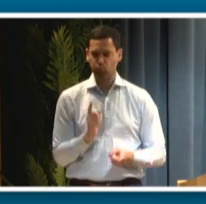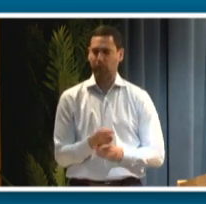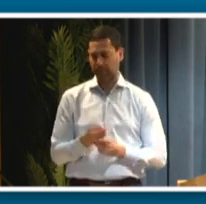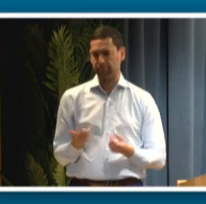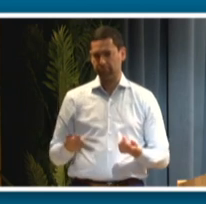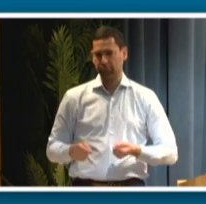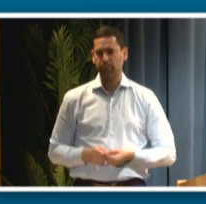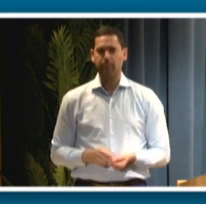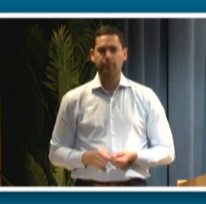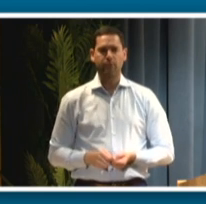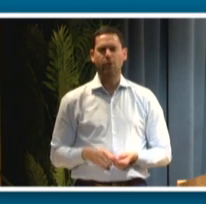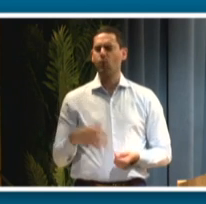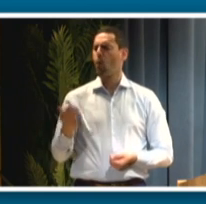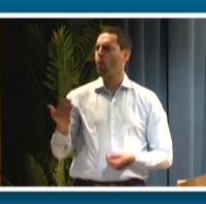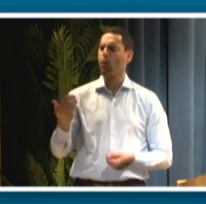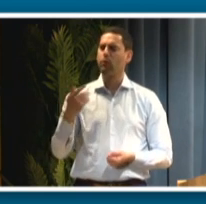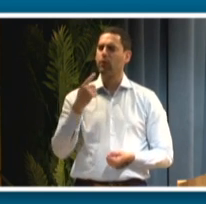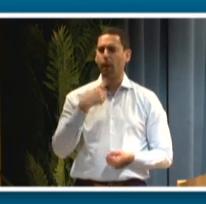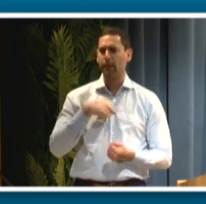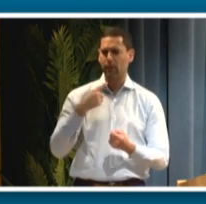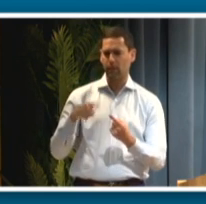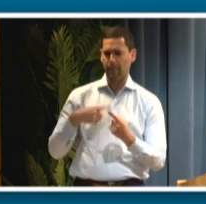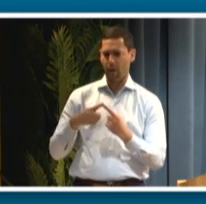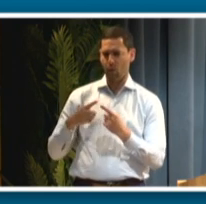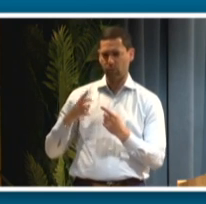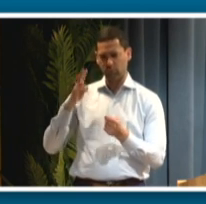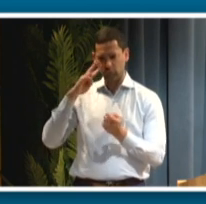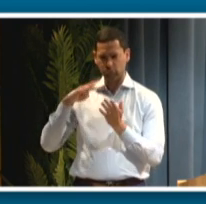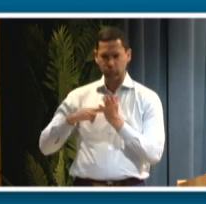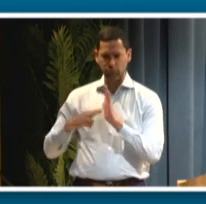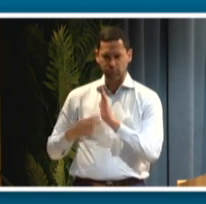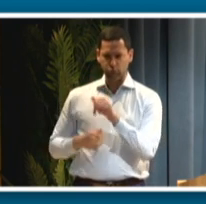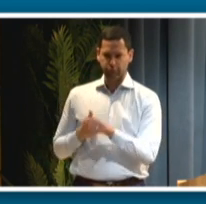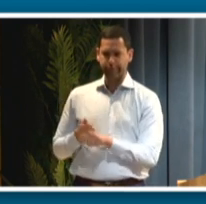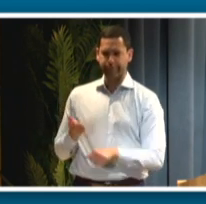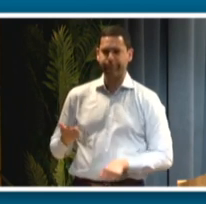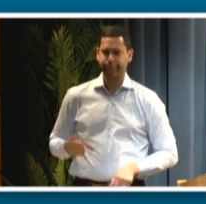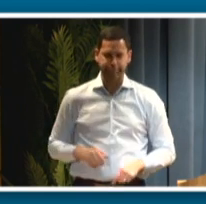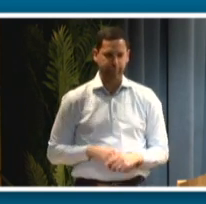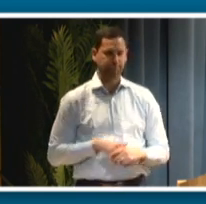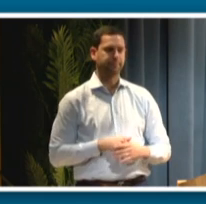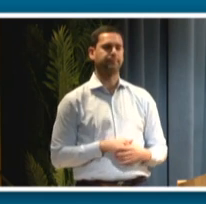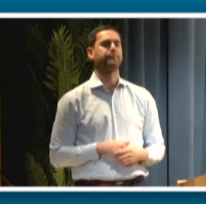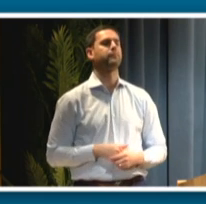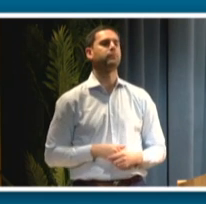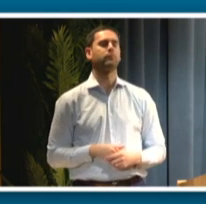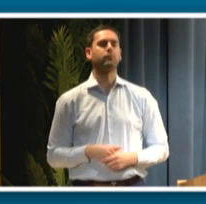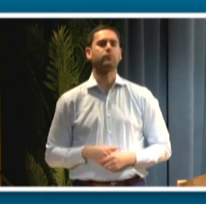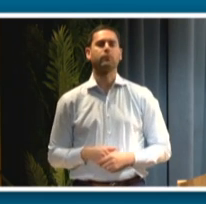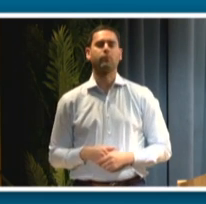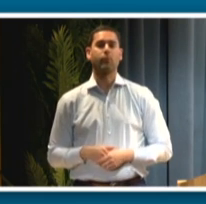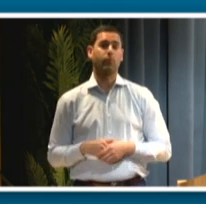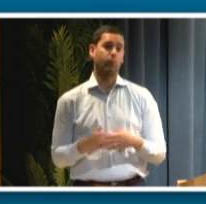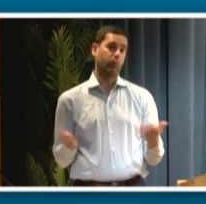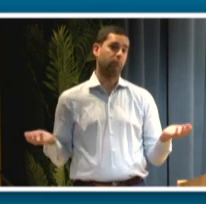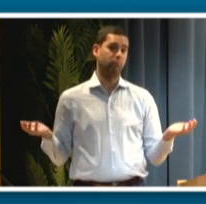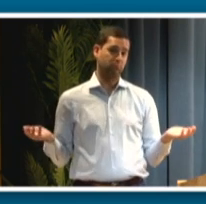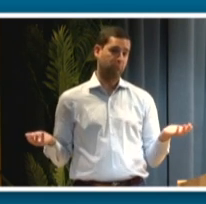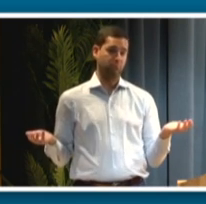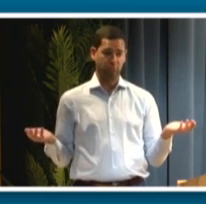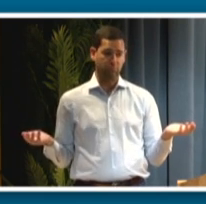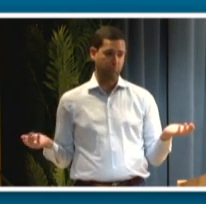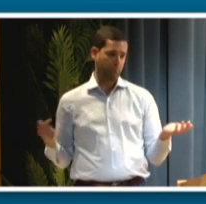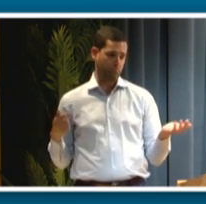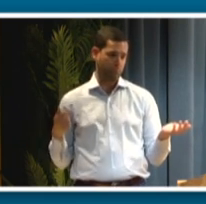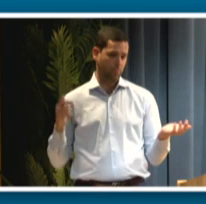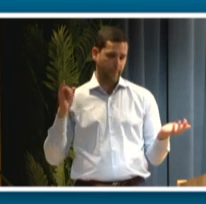tell me your intentionality behind that. I think Well, first, I think it just comes from a place of, like, that's